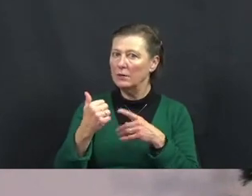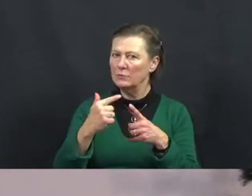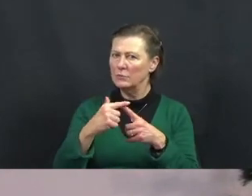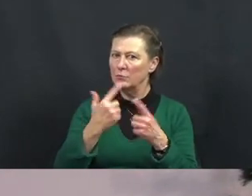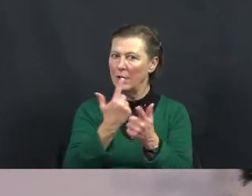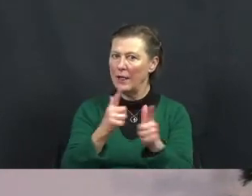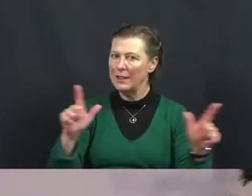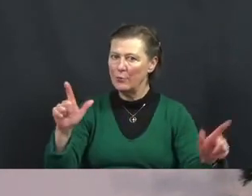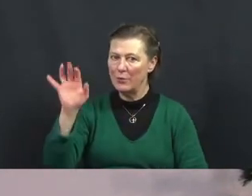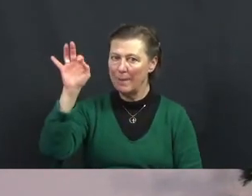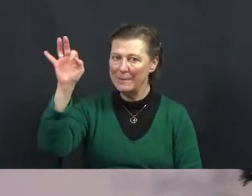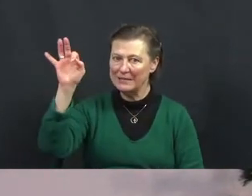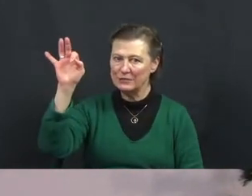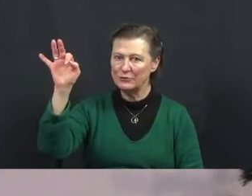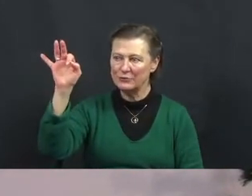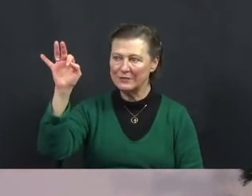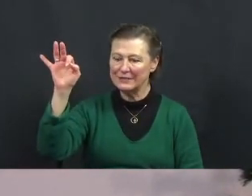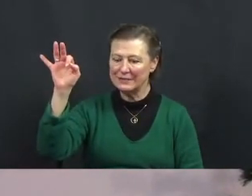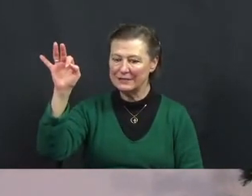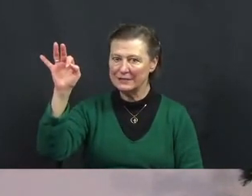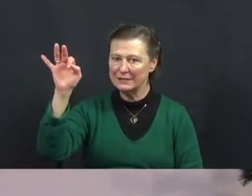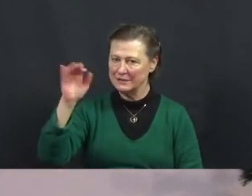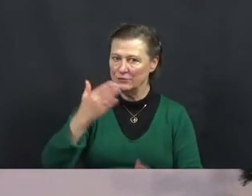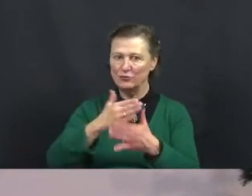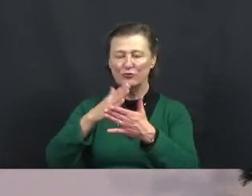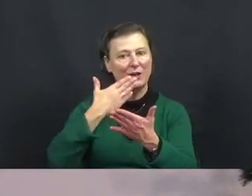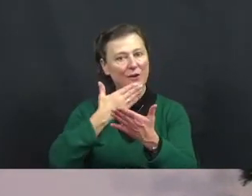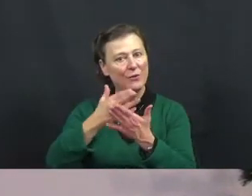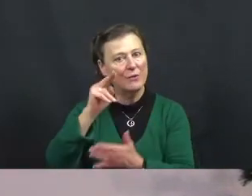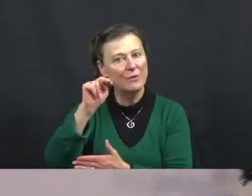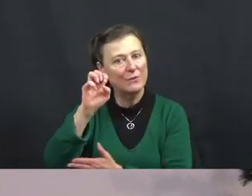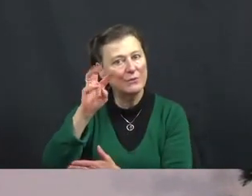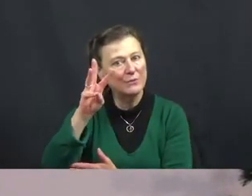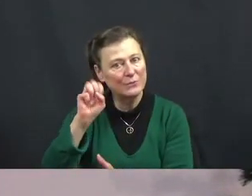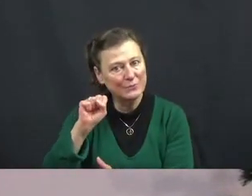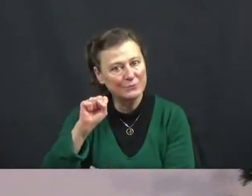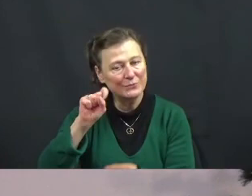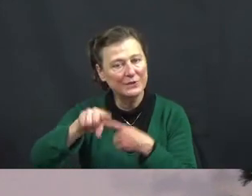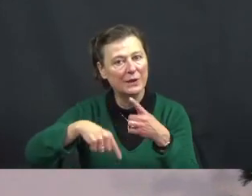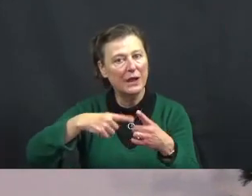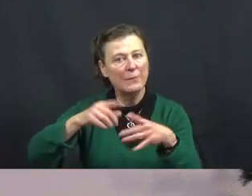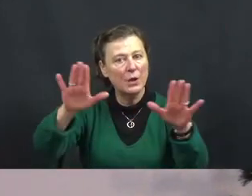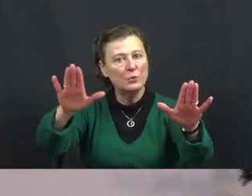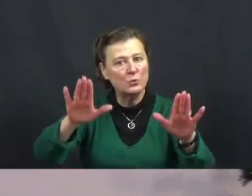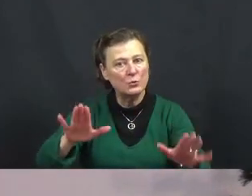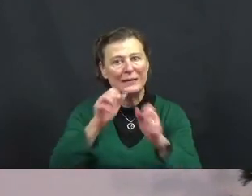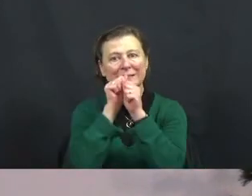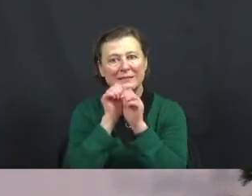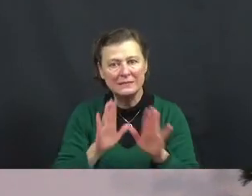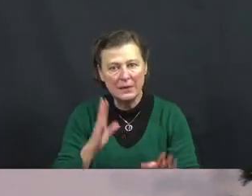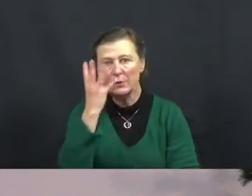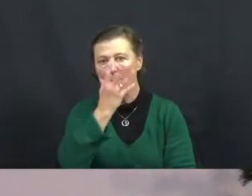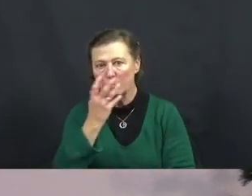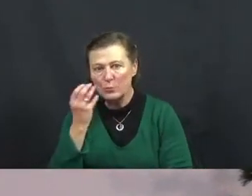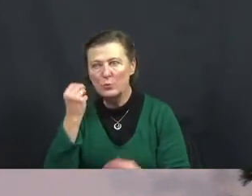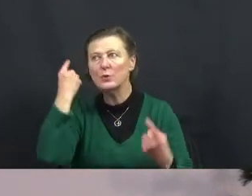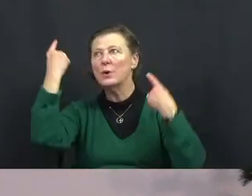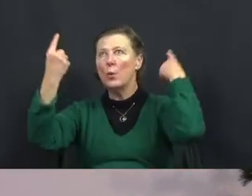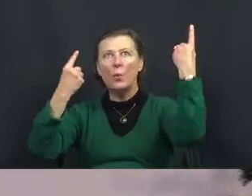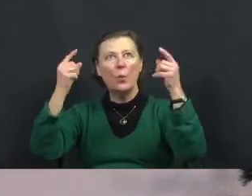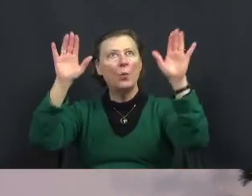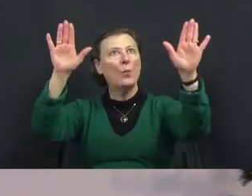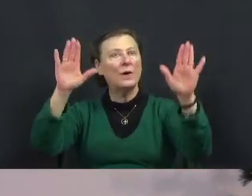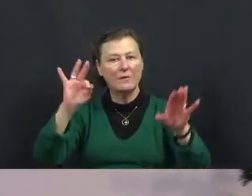liberal ministry, to share the good news about the great, sacred beauty and wonder of our